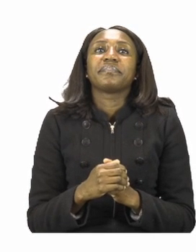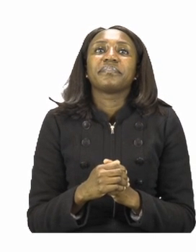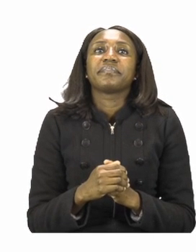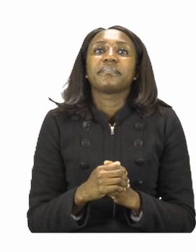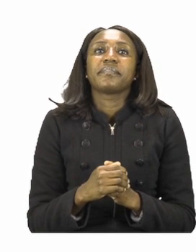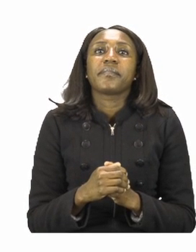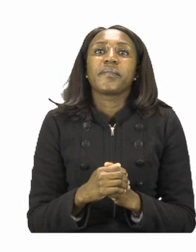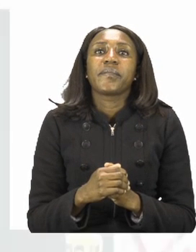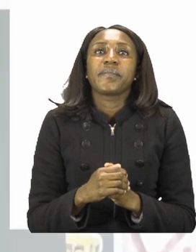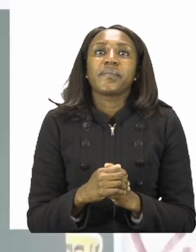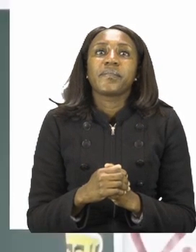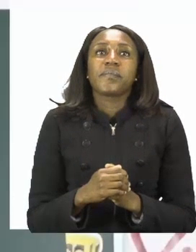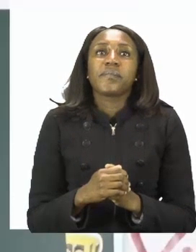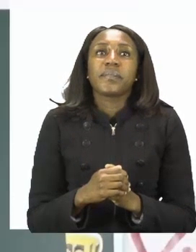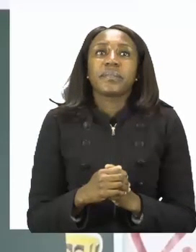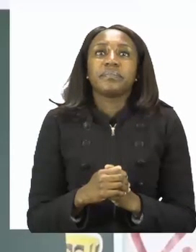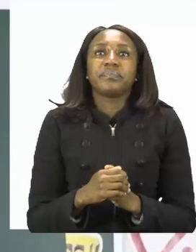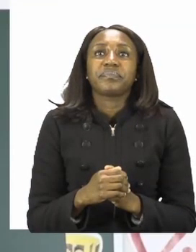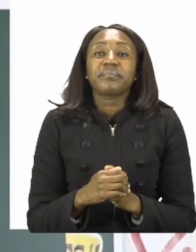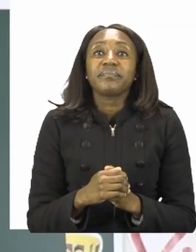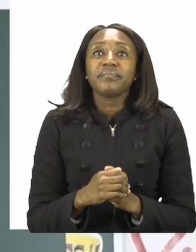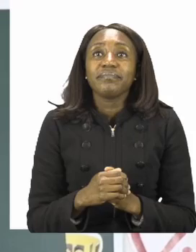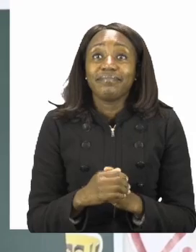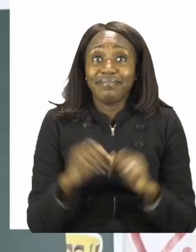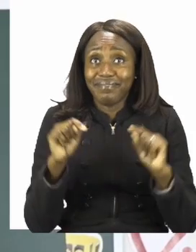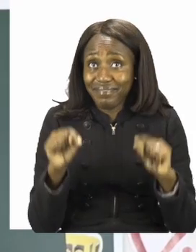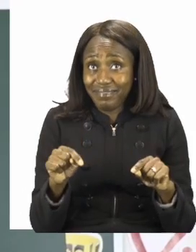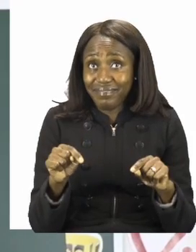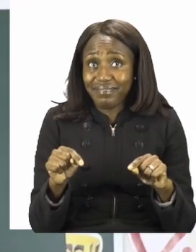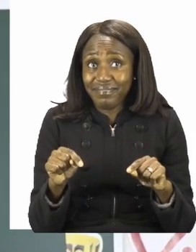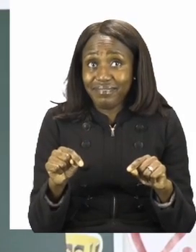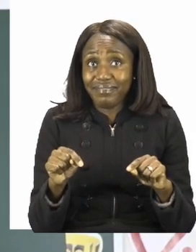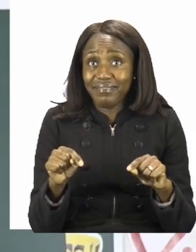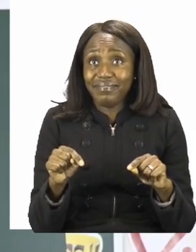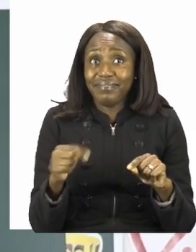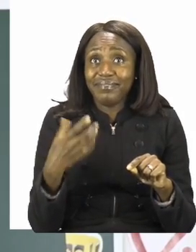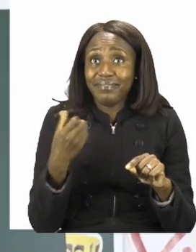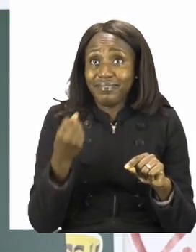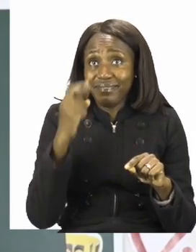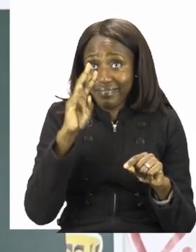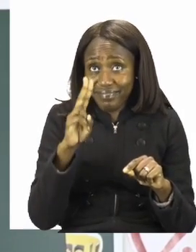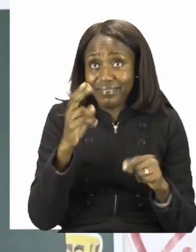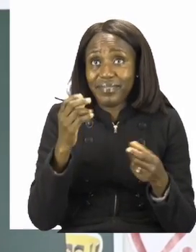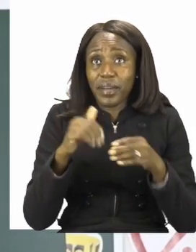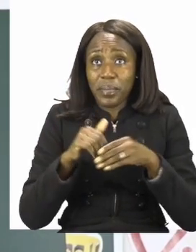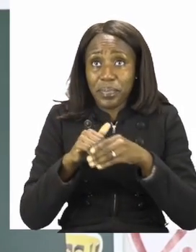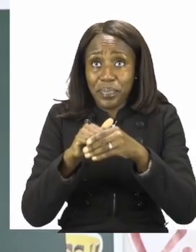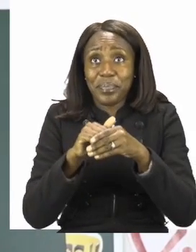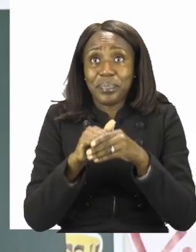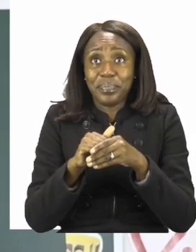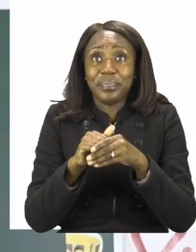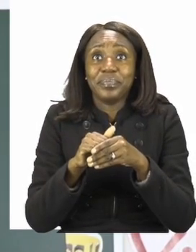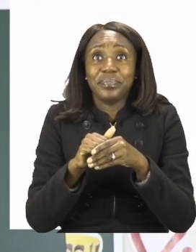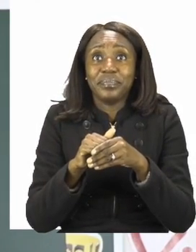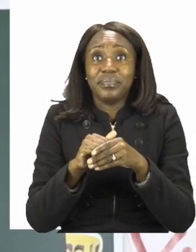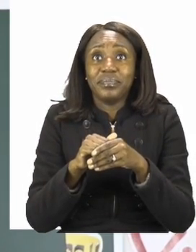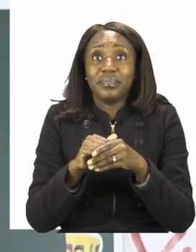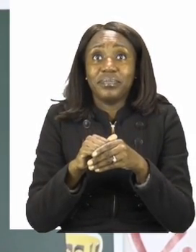look at the board. Now, I have 2 different types of transport.